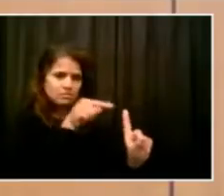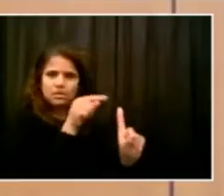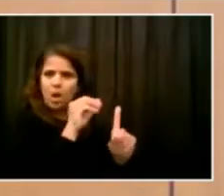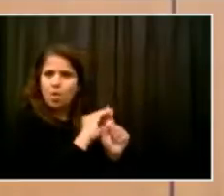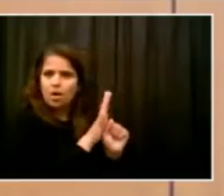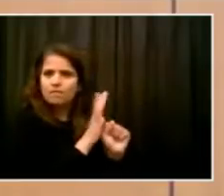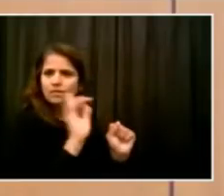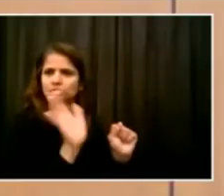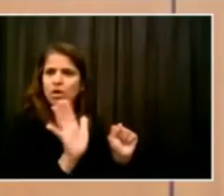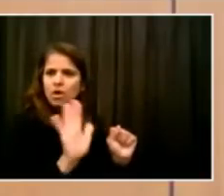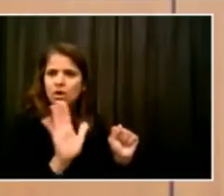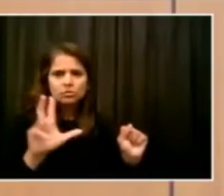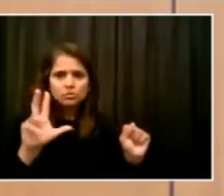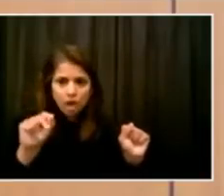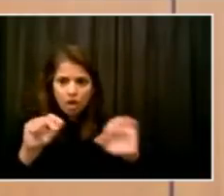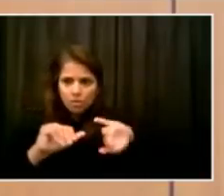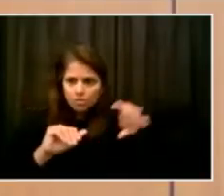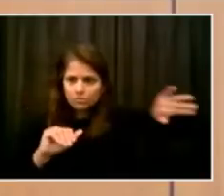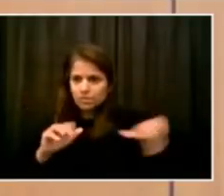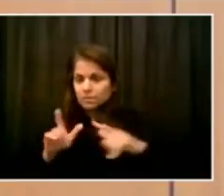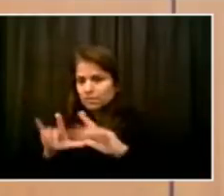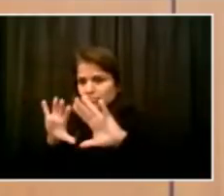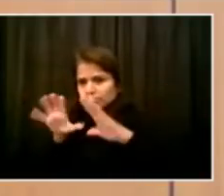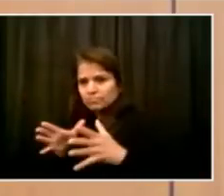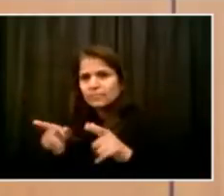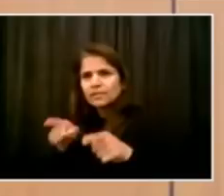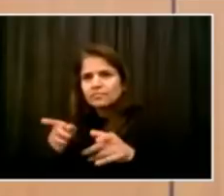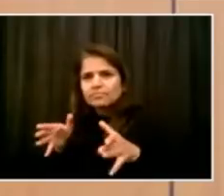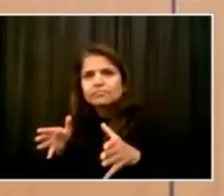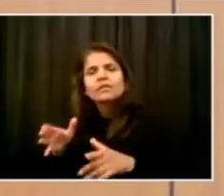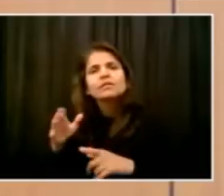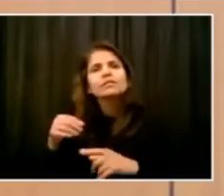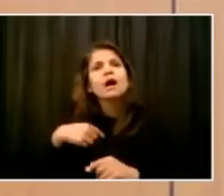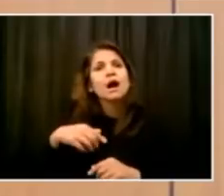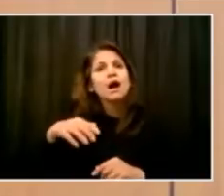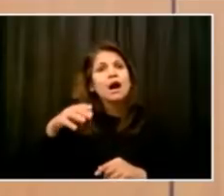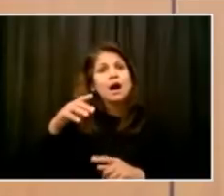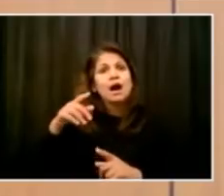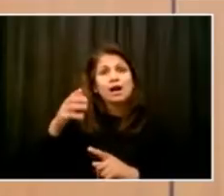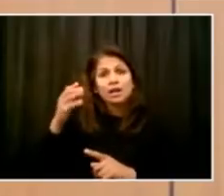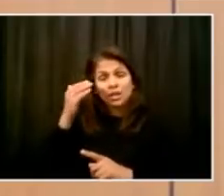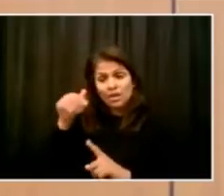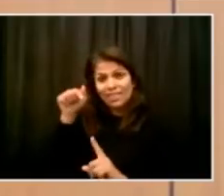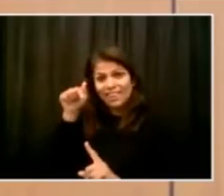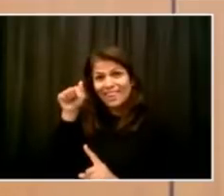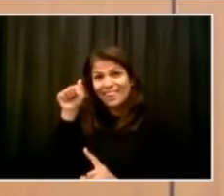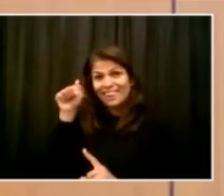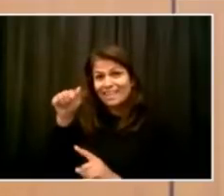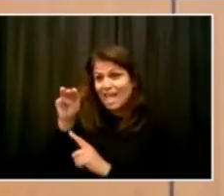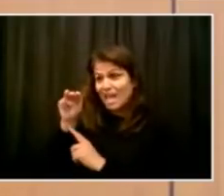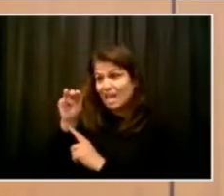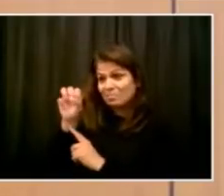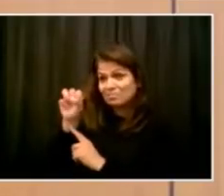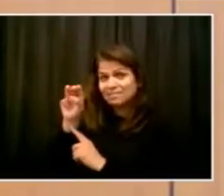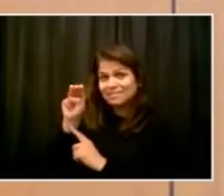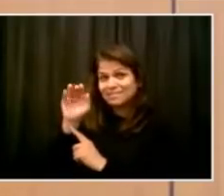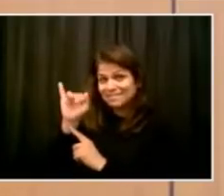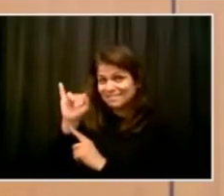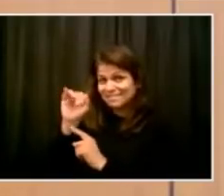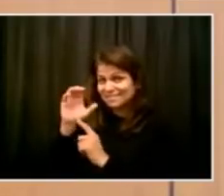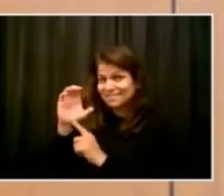develops from a previous exposure to COVID-19, and then most of the children that we have